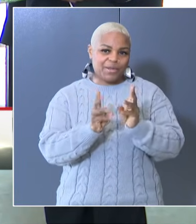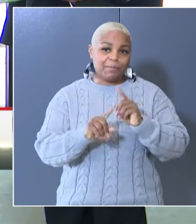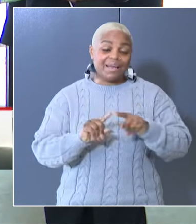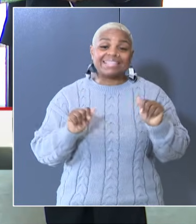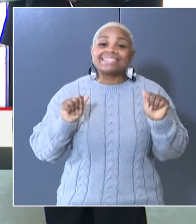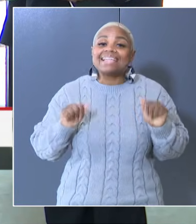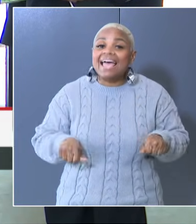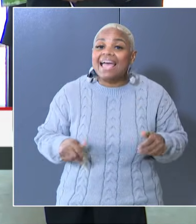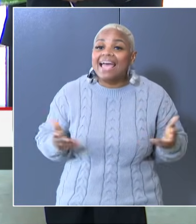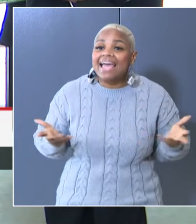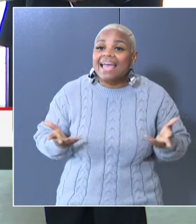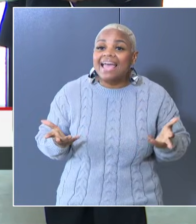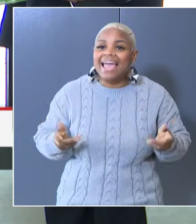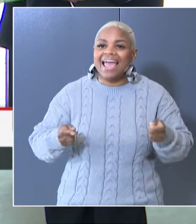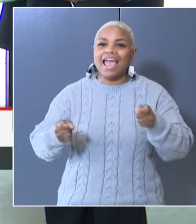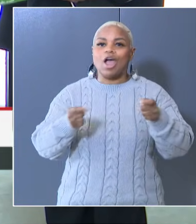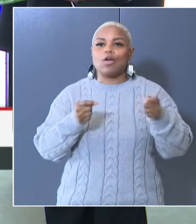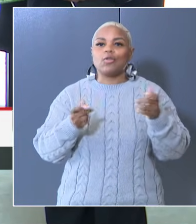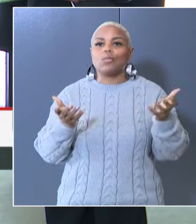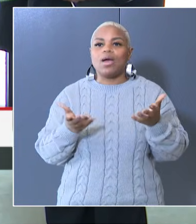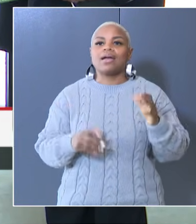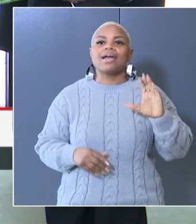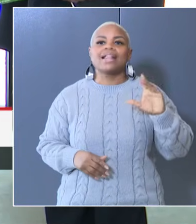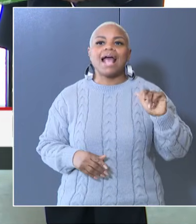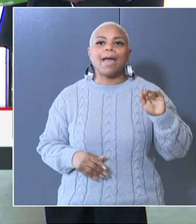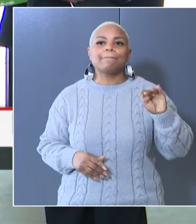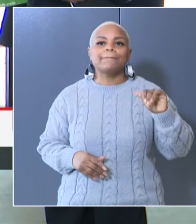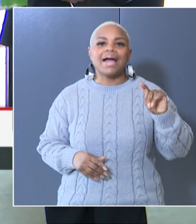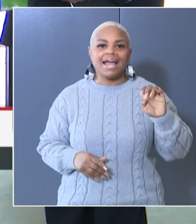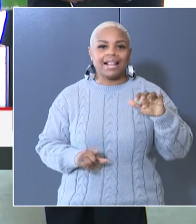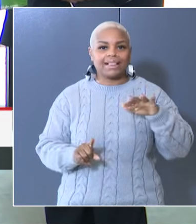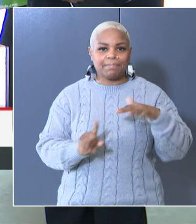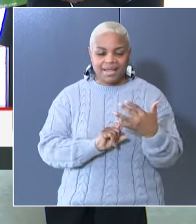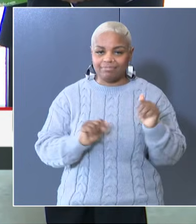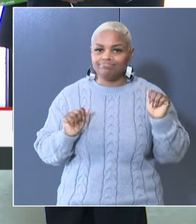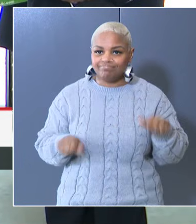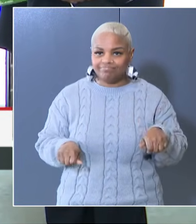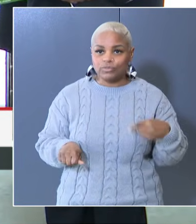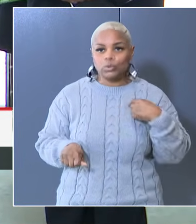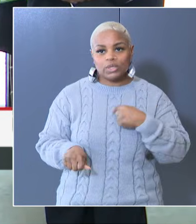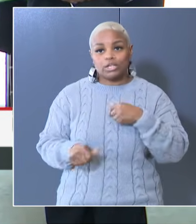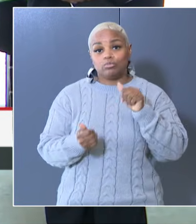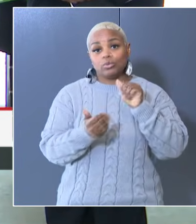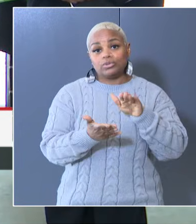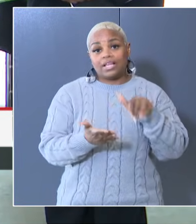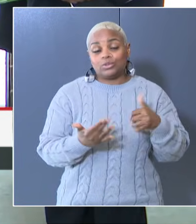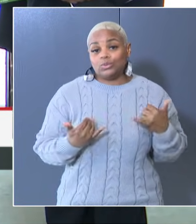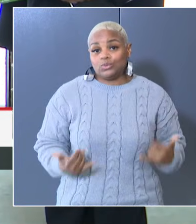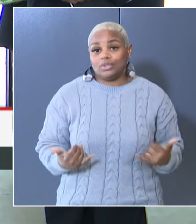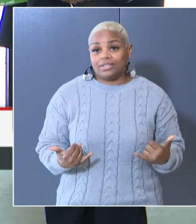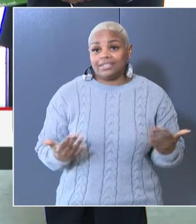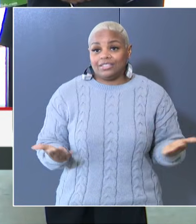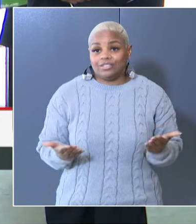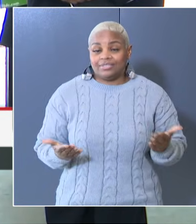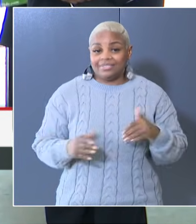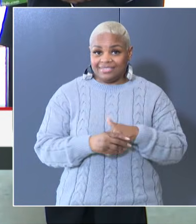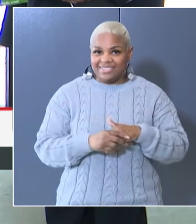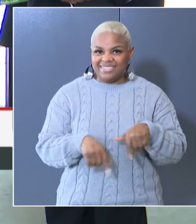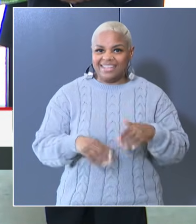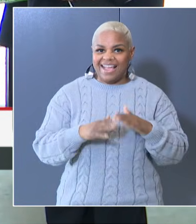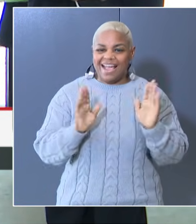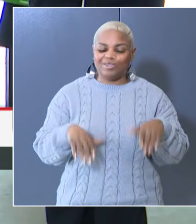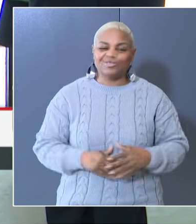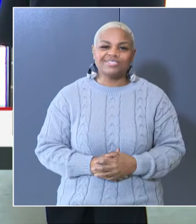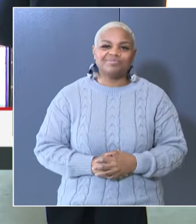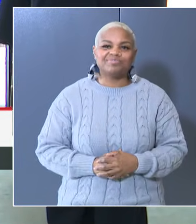climate, right? And we're doing it right here at Cycle House. So thank you all. Congratulations to the team. Thanks for